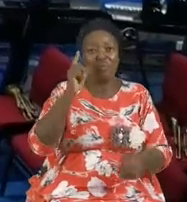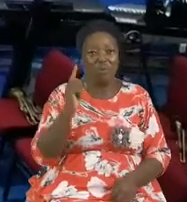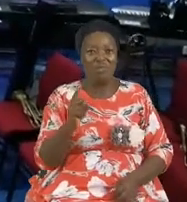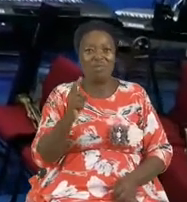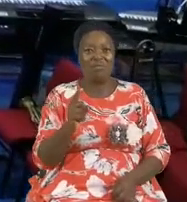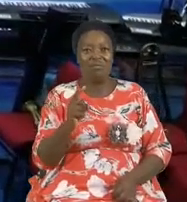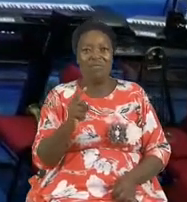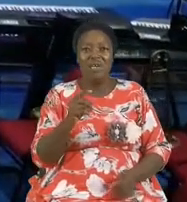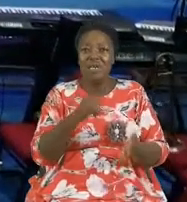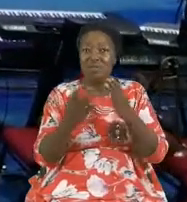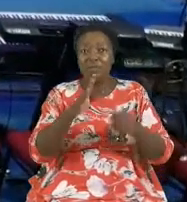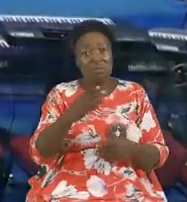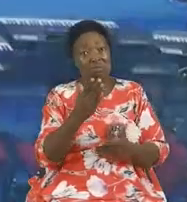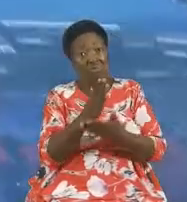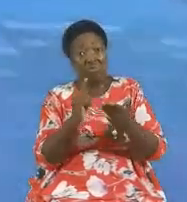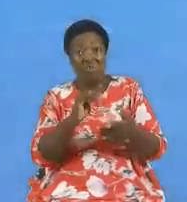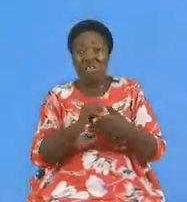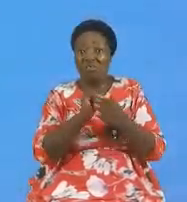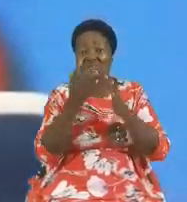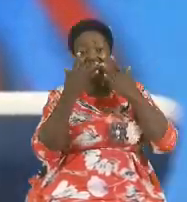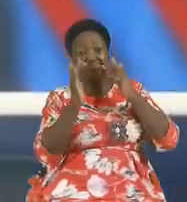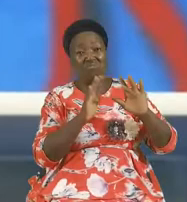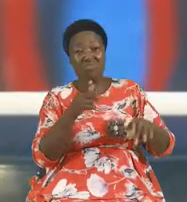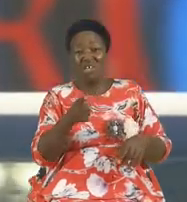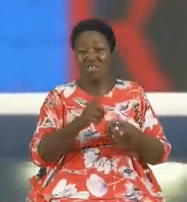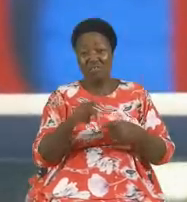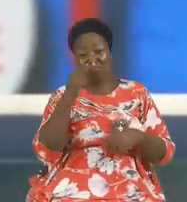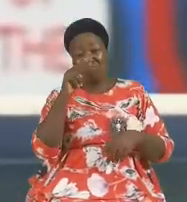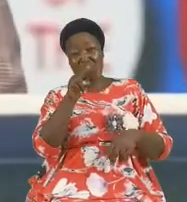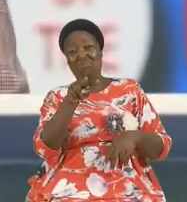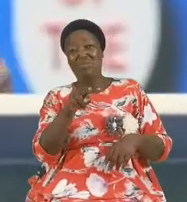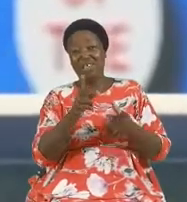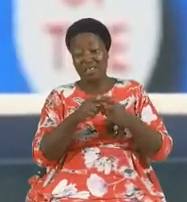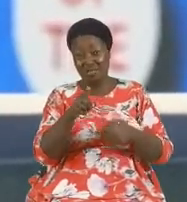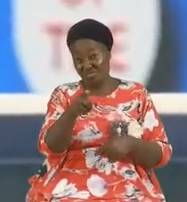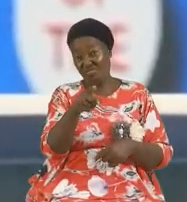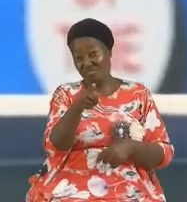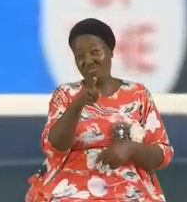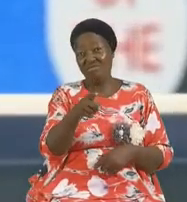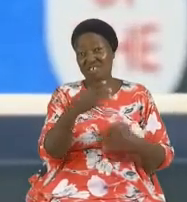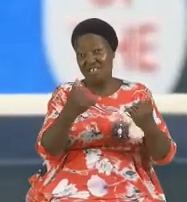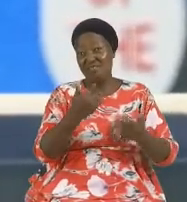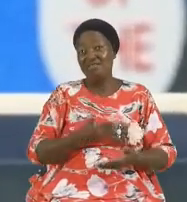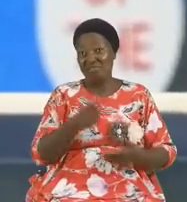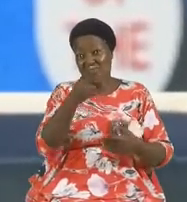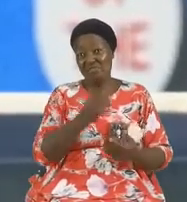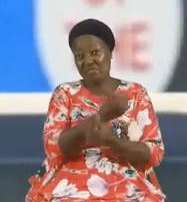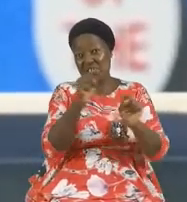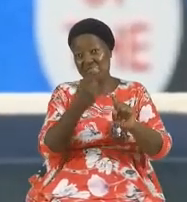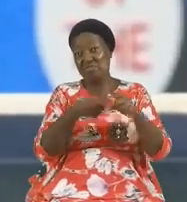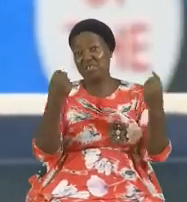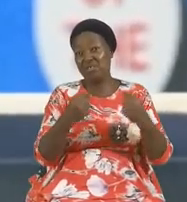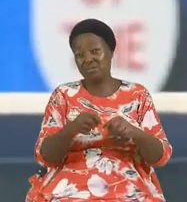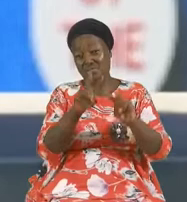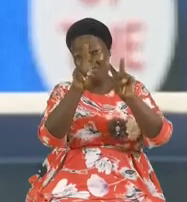for everyone. It might be somebody that belittles you and looks at you. You are